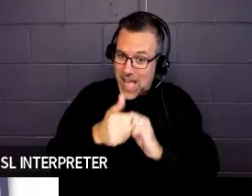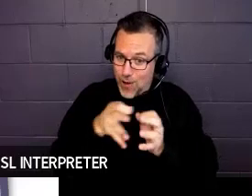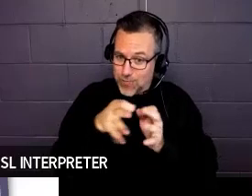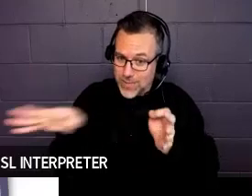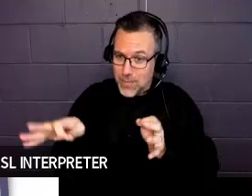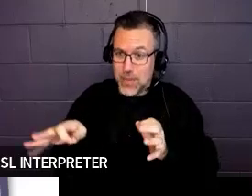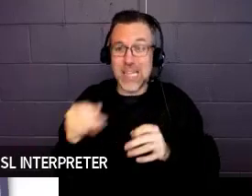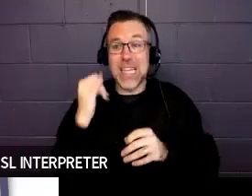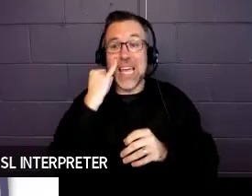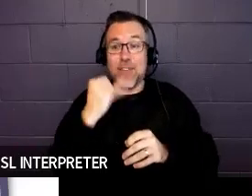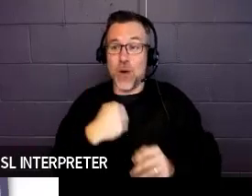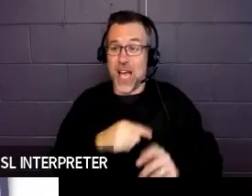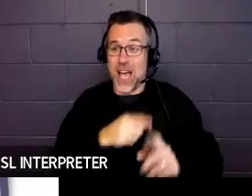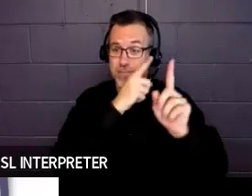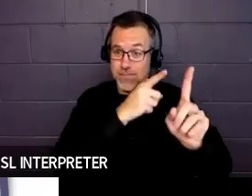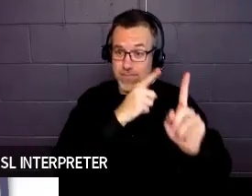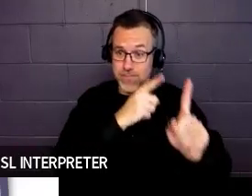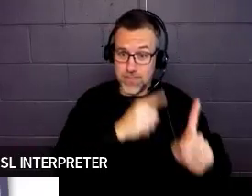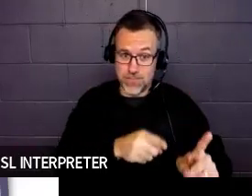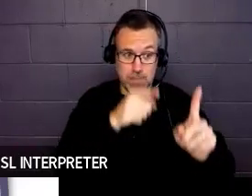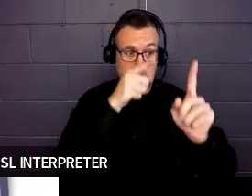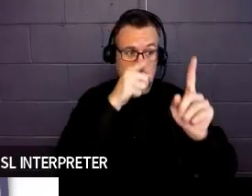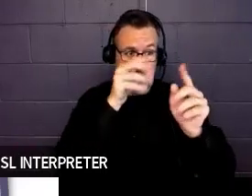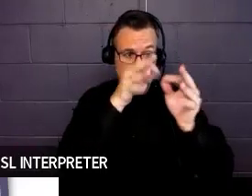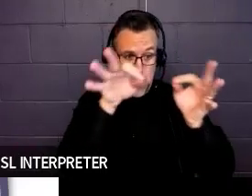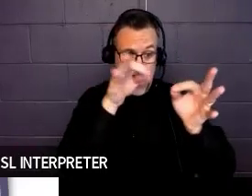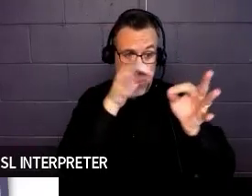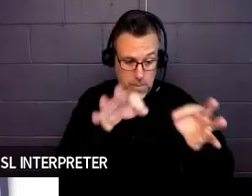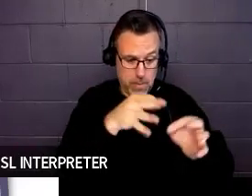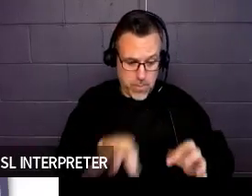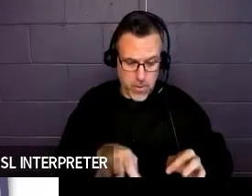list, that's great, but just make sure that you still have that how